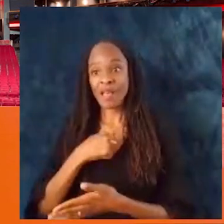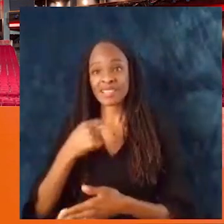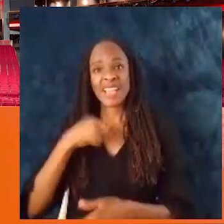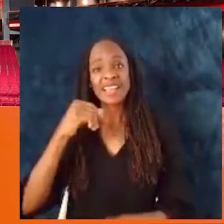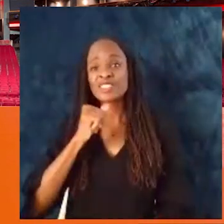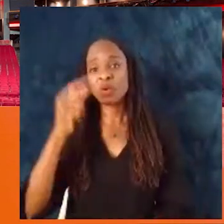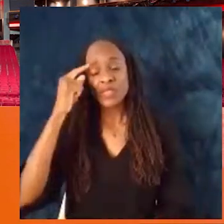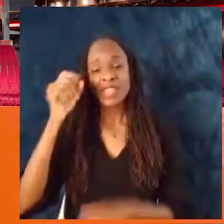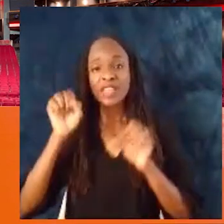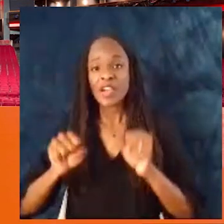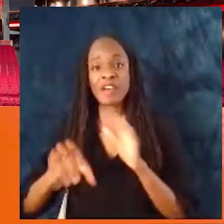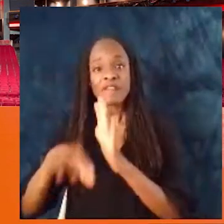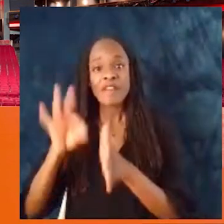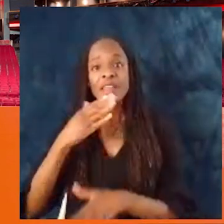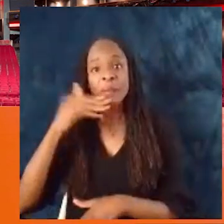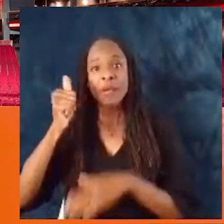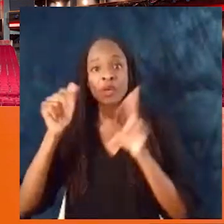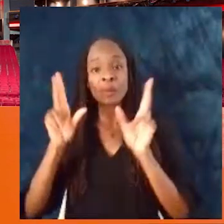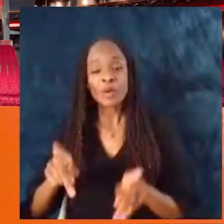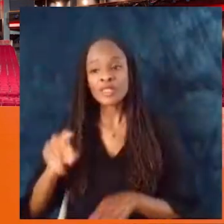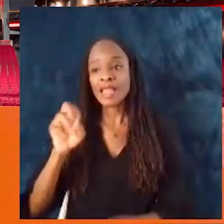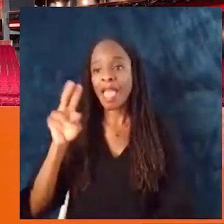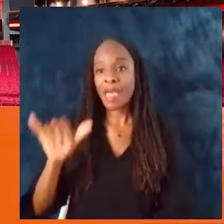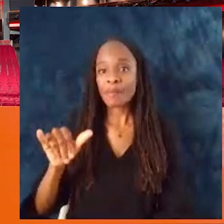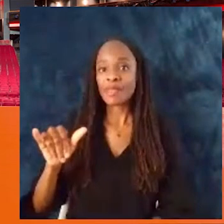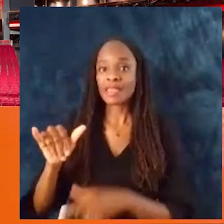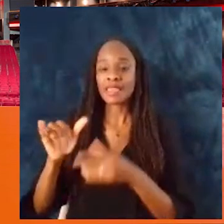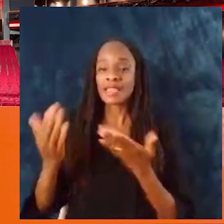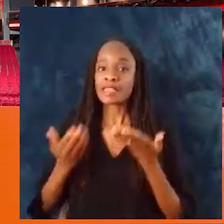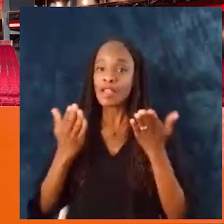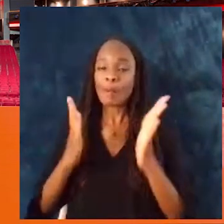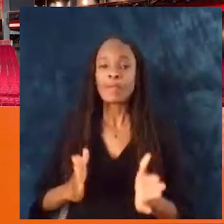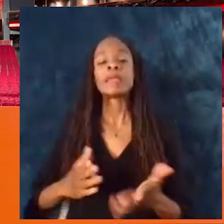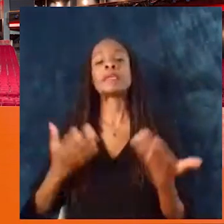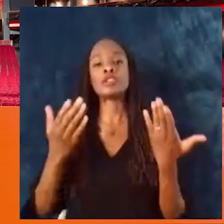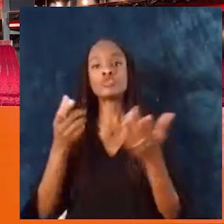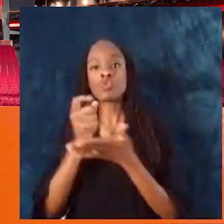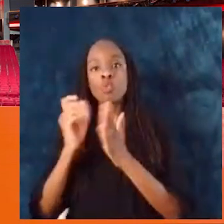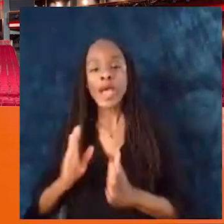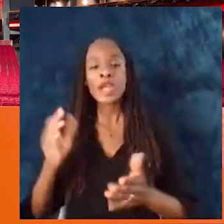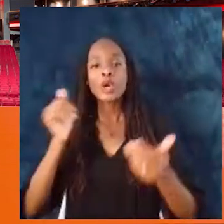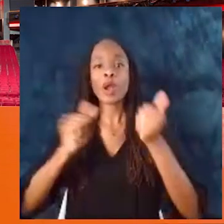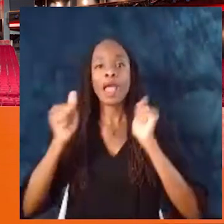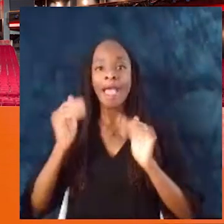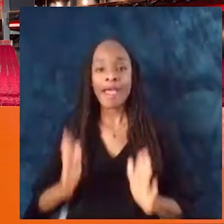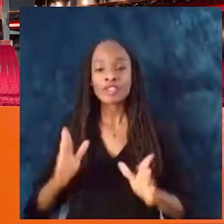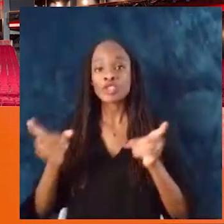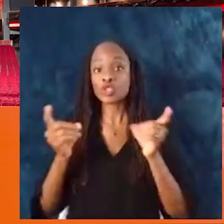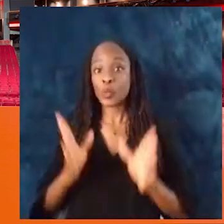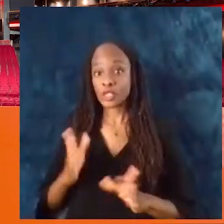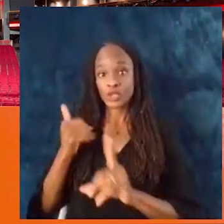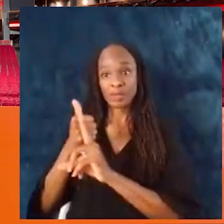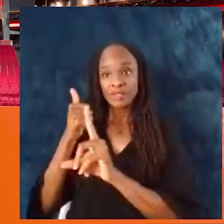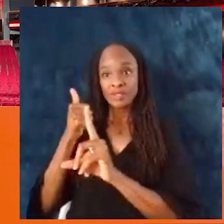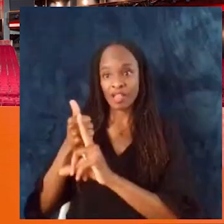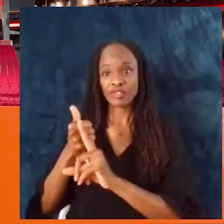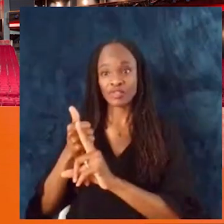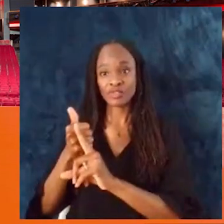person. He's an Emmy-nominated writer, an actor, a director himself. He's a